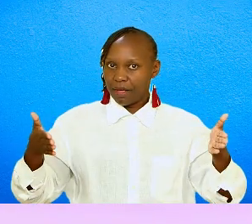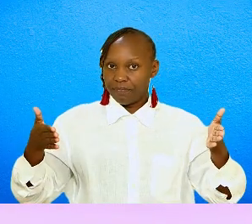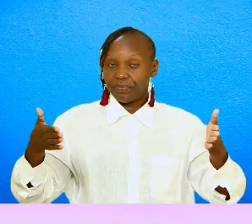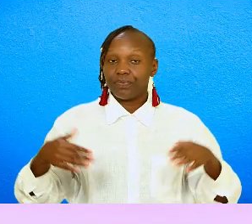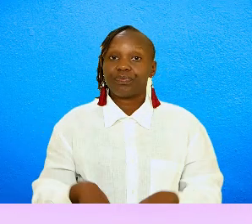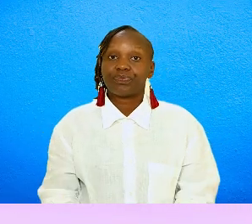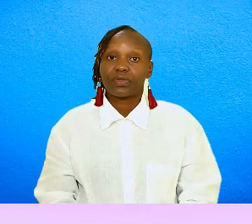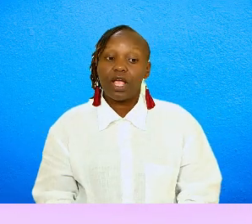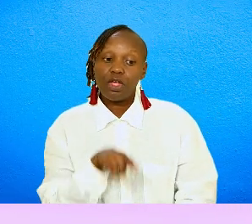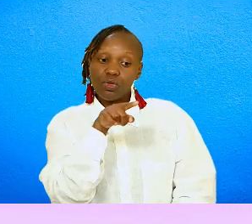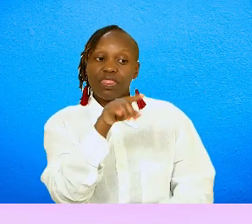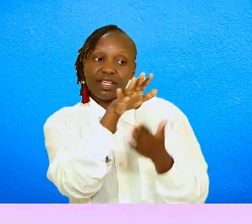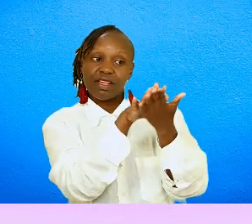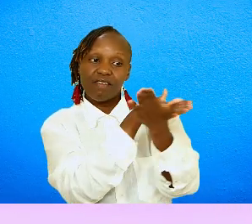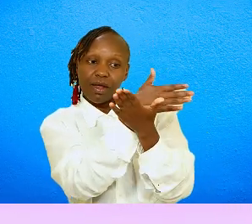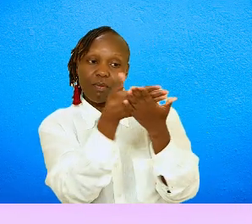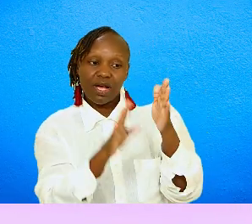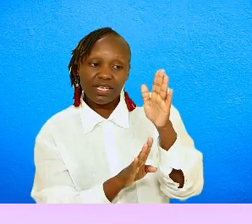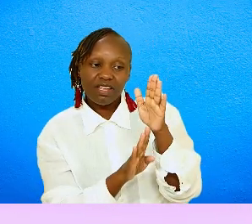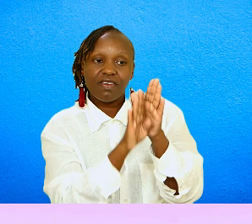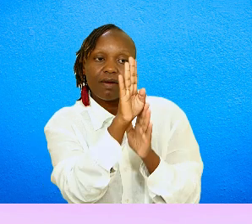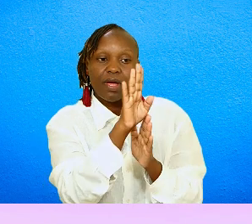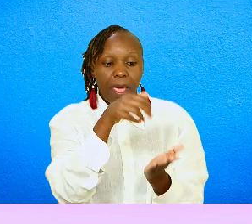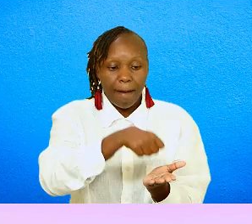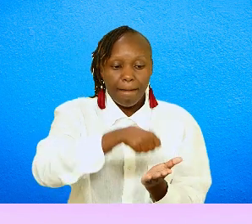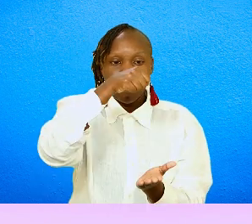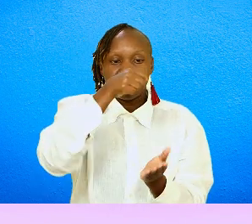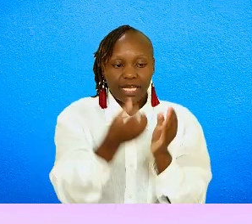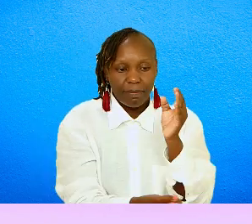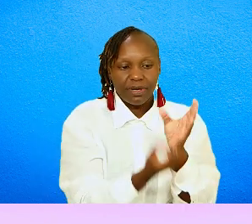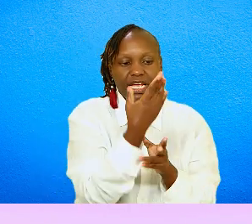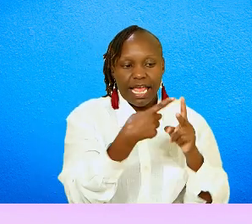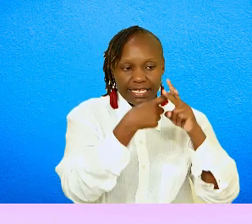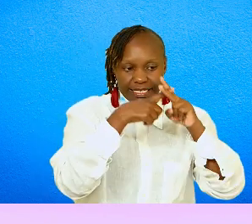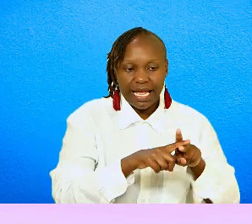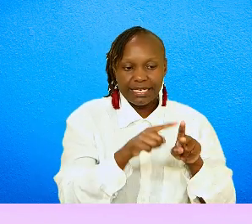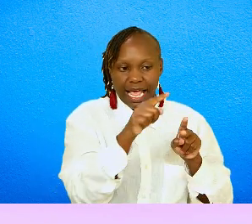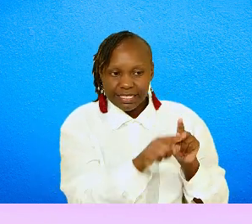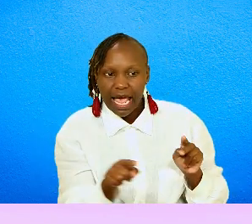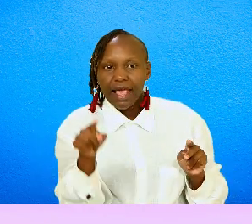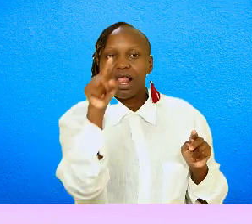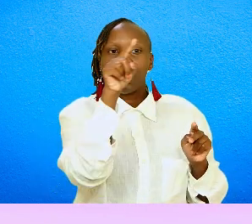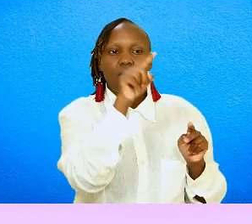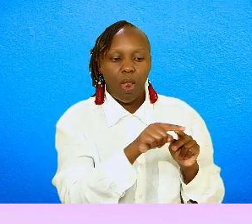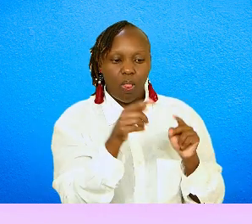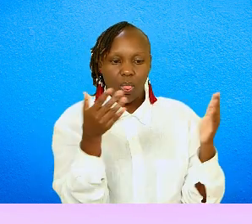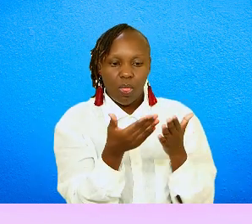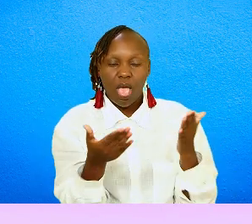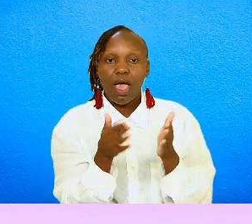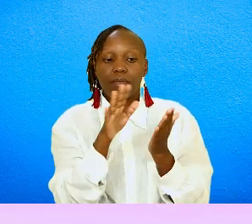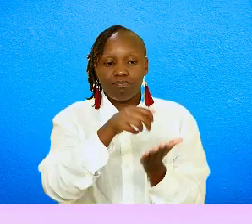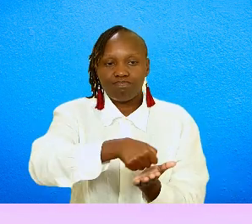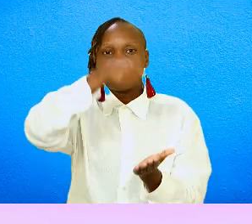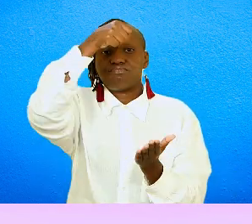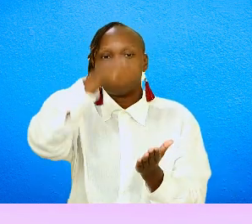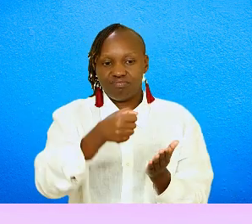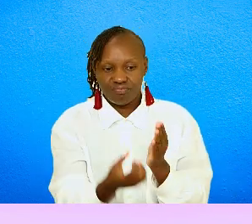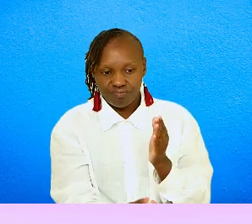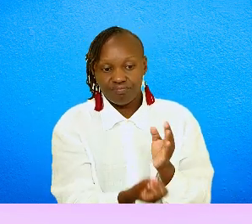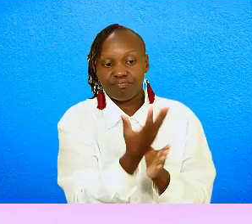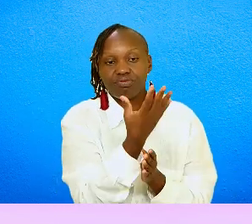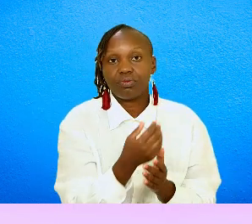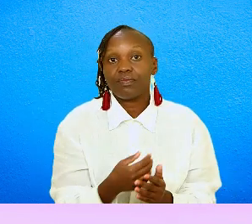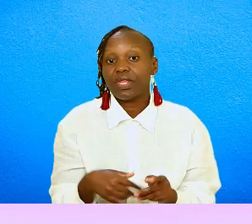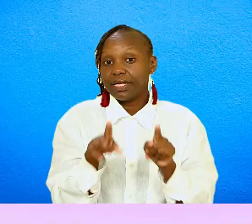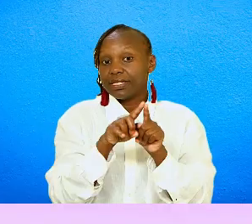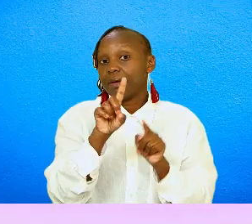Now, drawing from our framework for development, the budget formulation stage marks the beginning of the budget cycle, where public budgets are made. It also